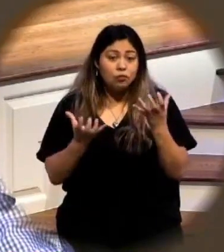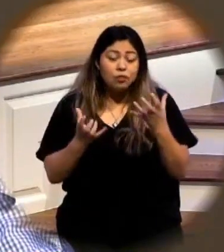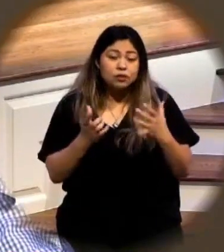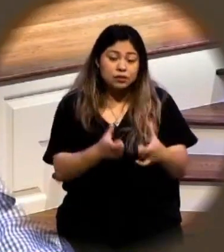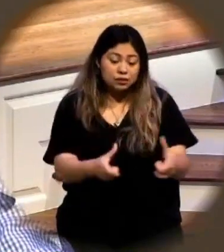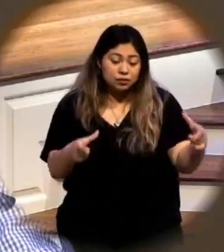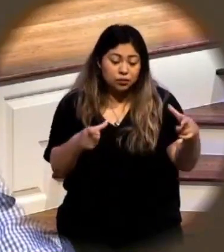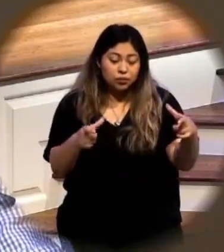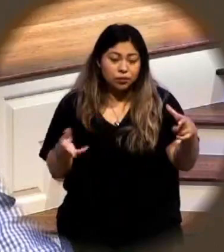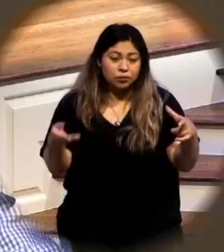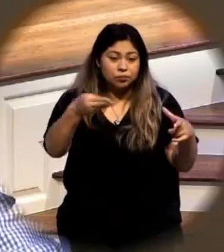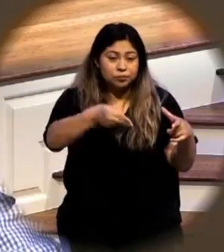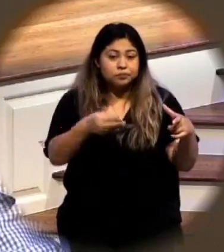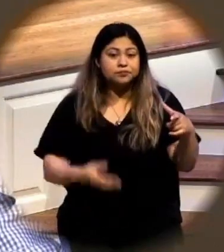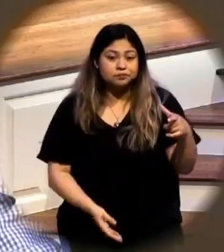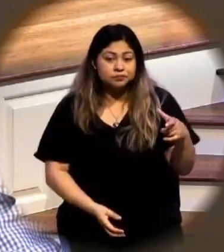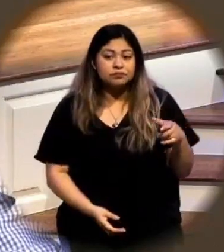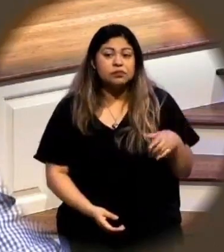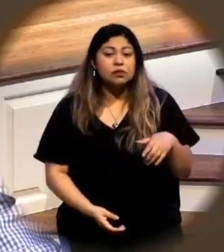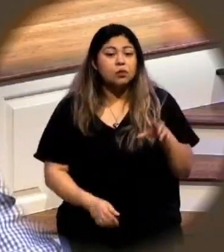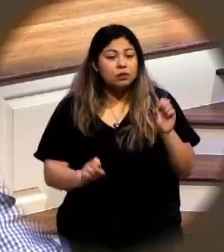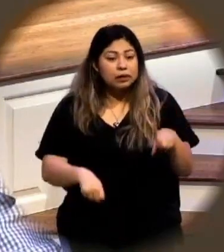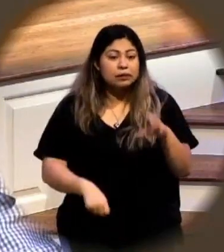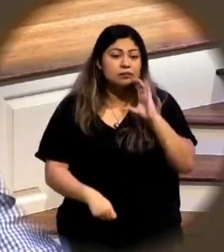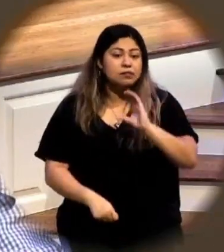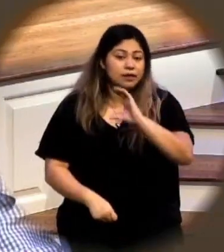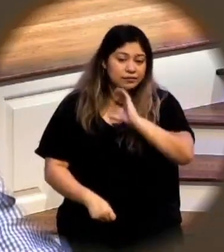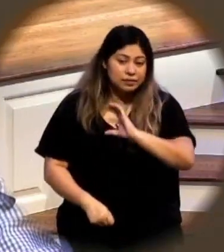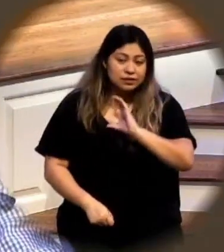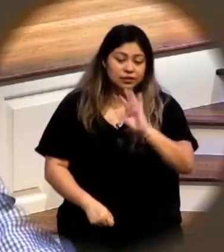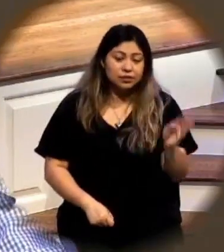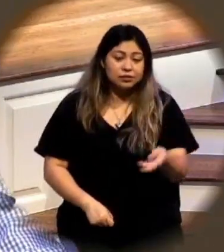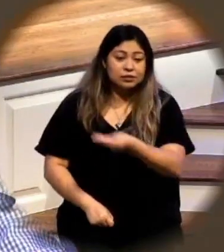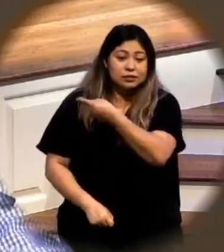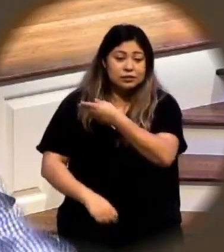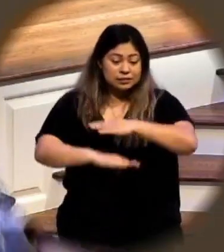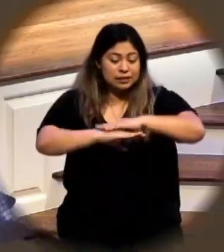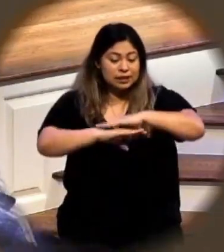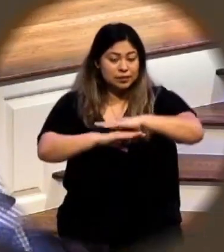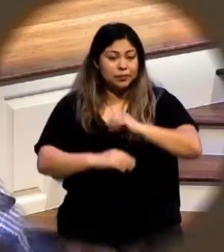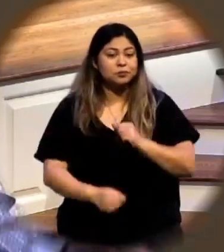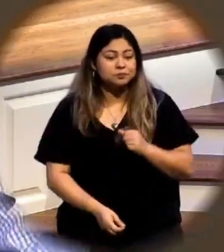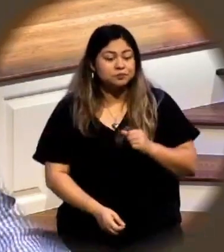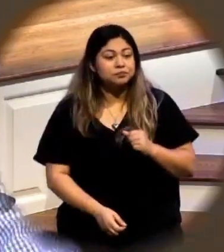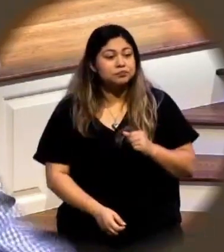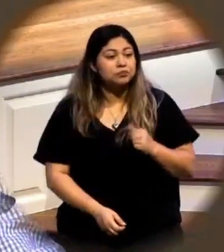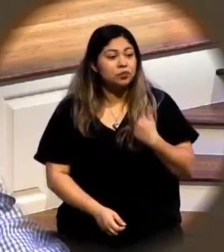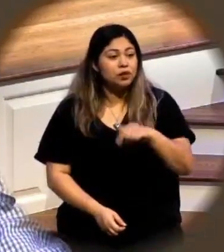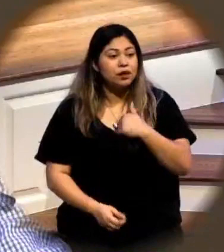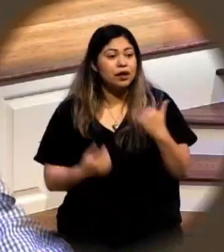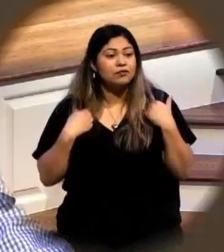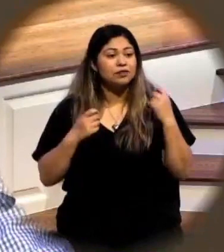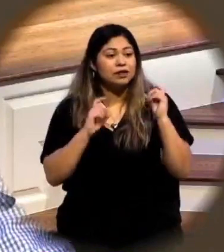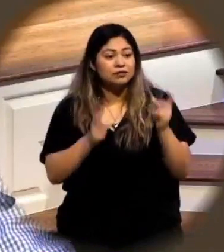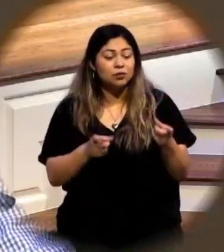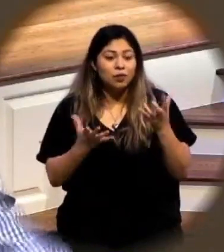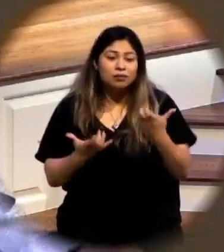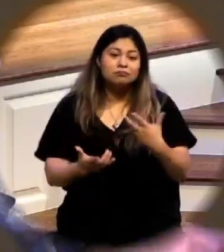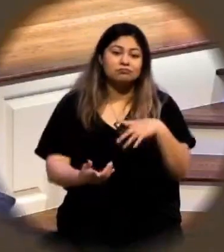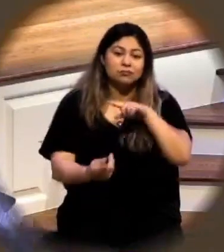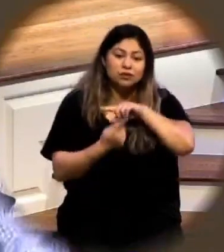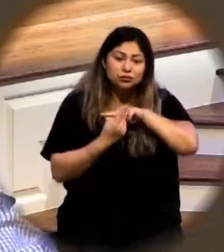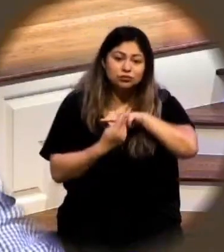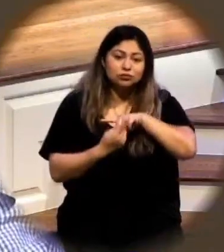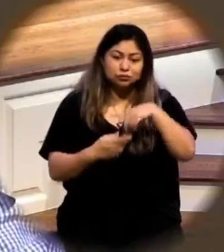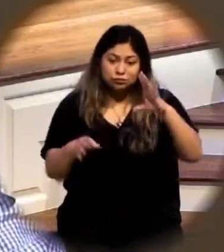passed later in the service, or you can bring it to the Trinity Cafe immediately outside our worship center, And we have a gift for you. We want to meet you. We want to greet you. We want to